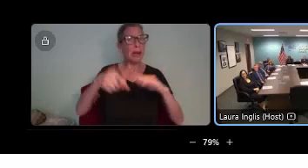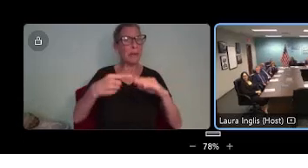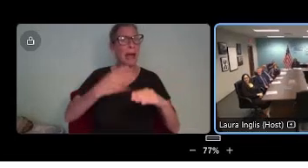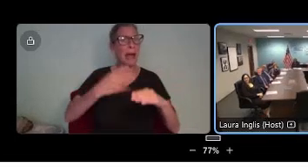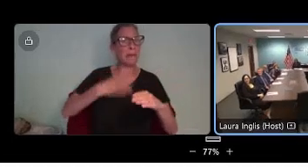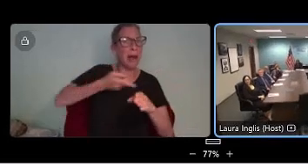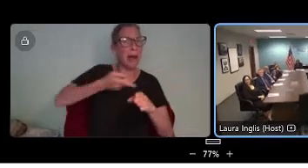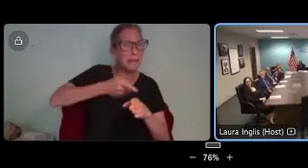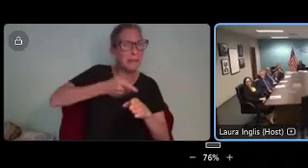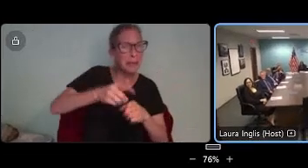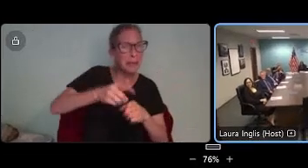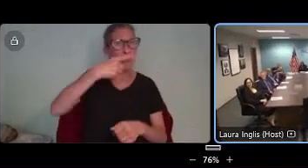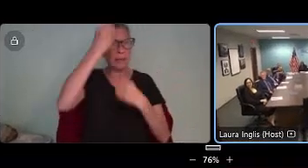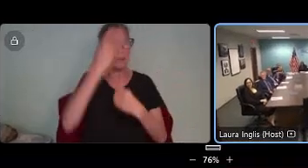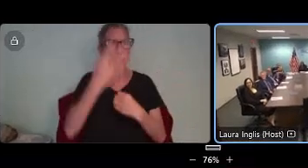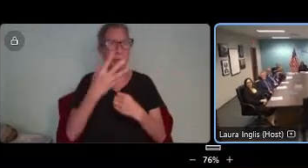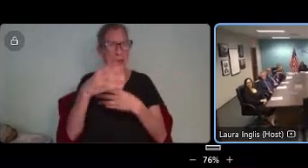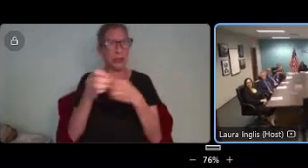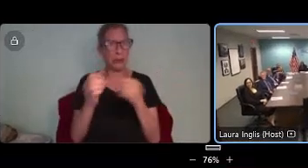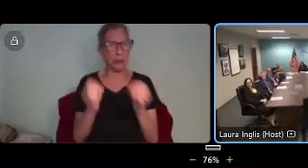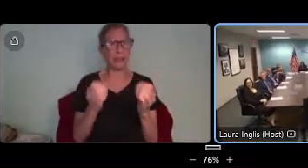the Public Information Office.